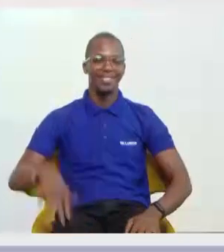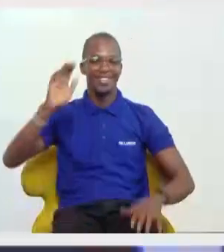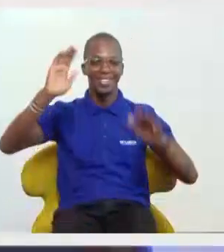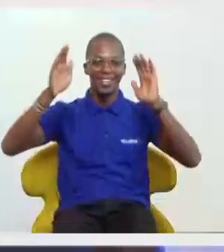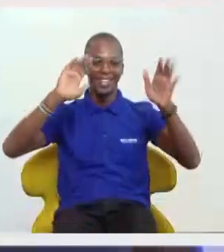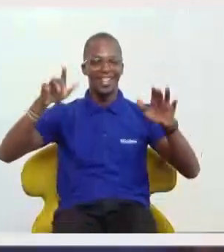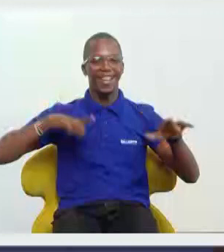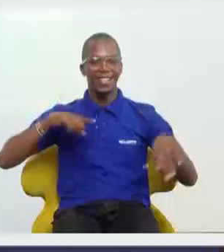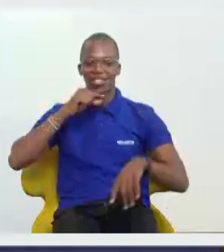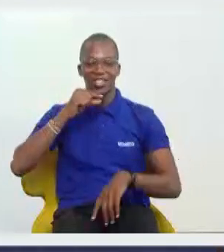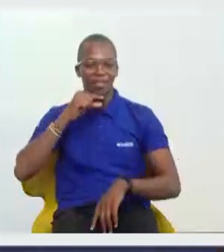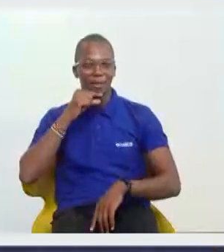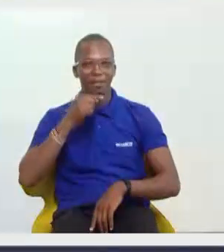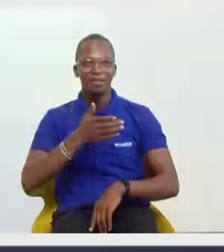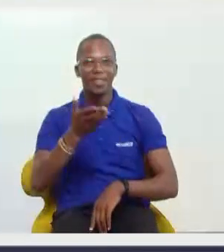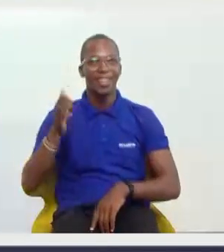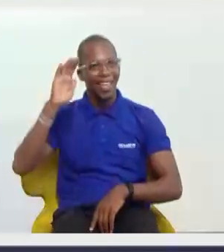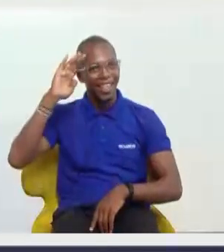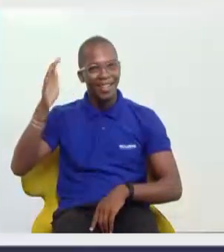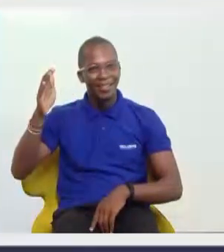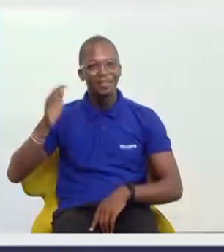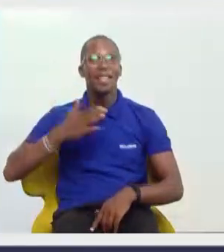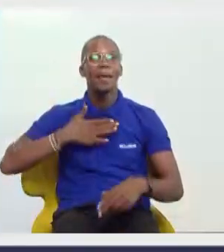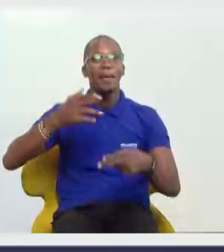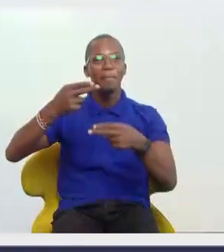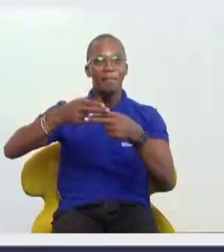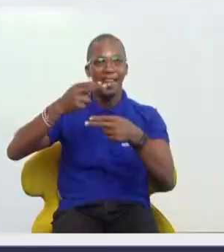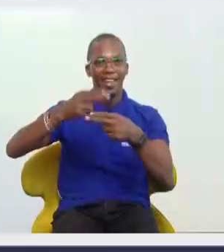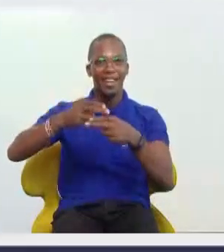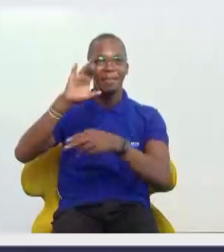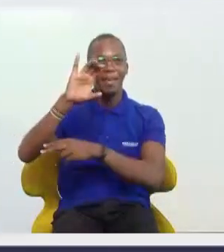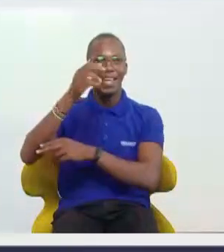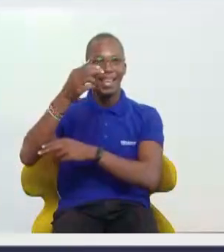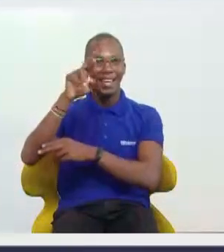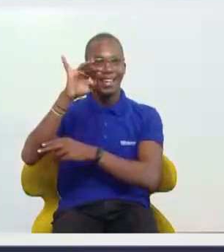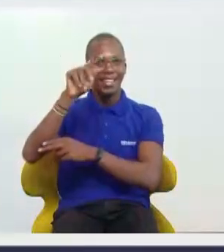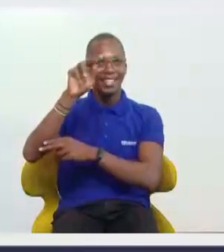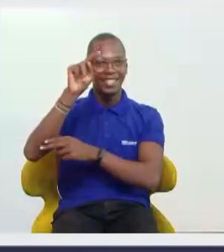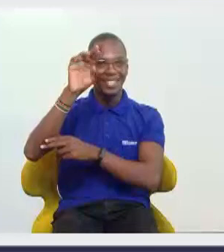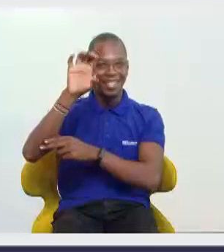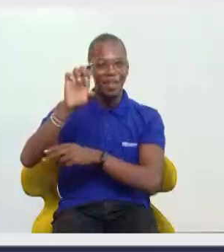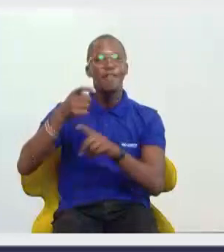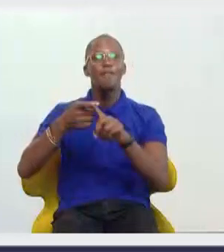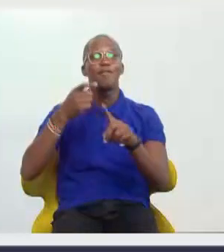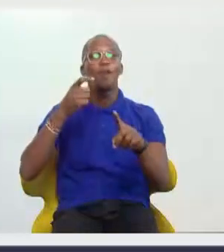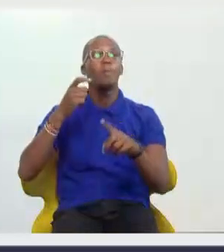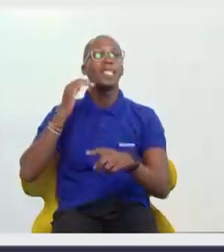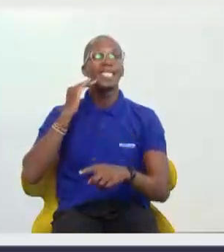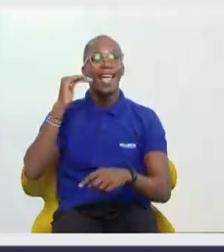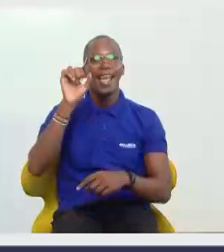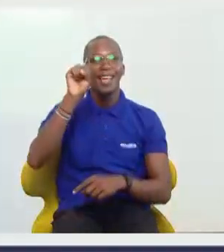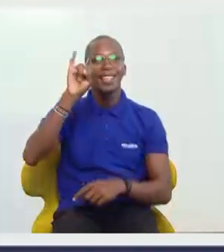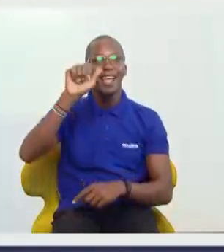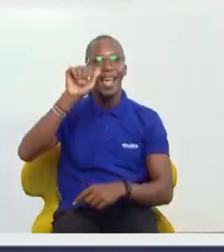Hello, ladies and gentlemen. My name is Christine Atieno from Siaya County. Welcome.